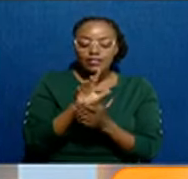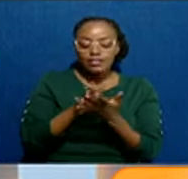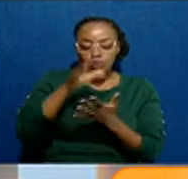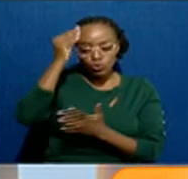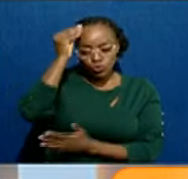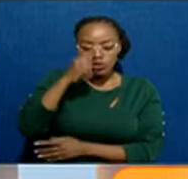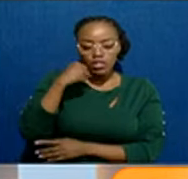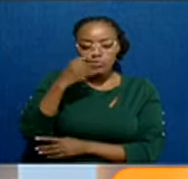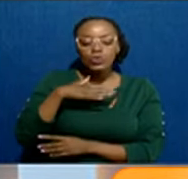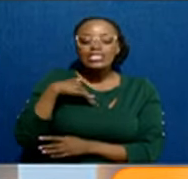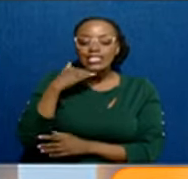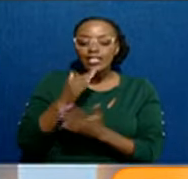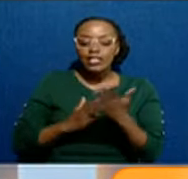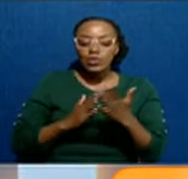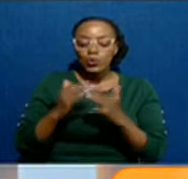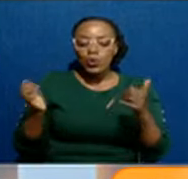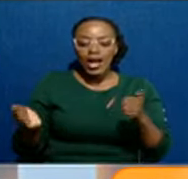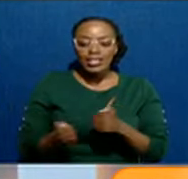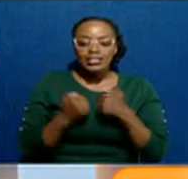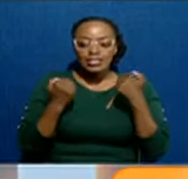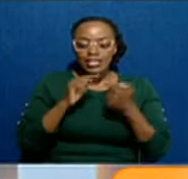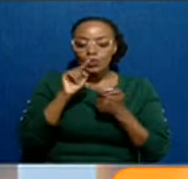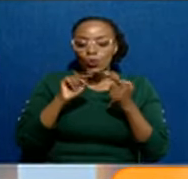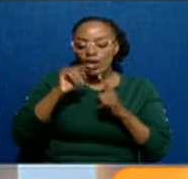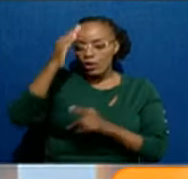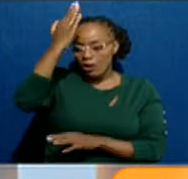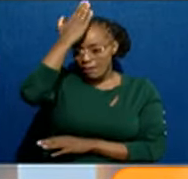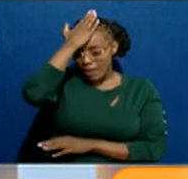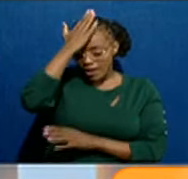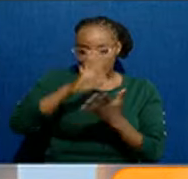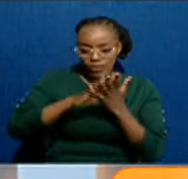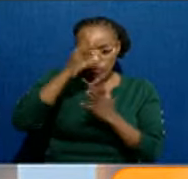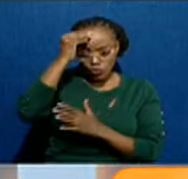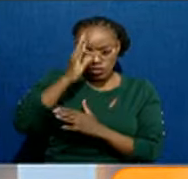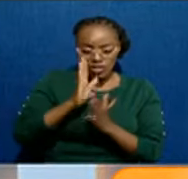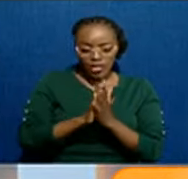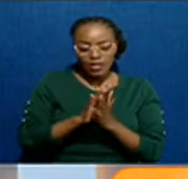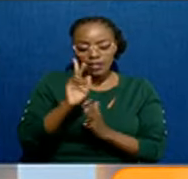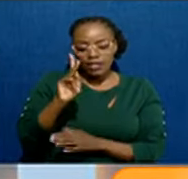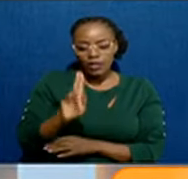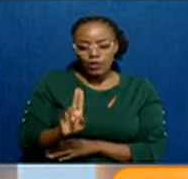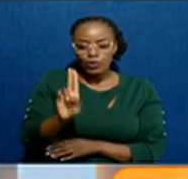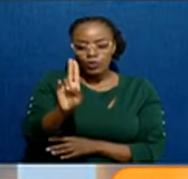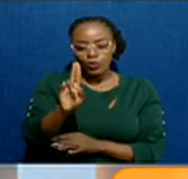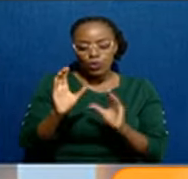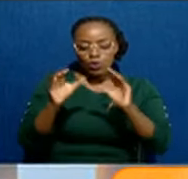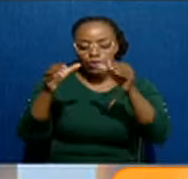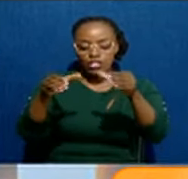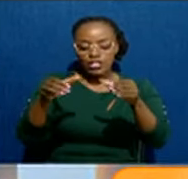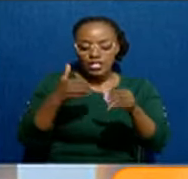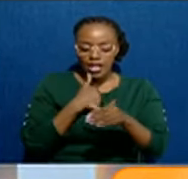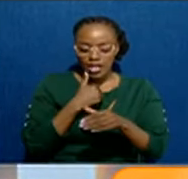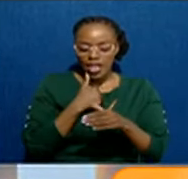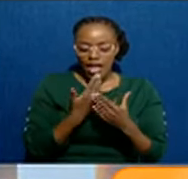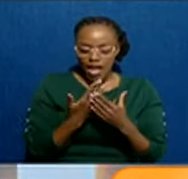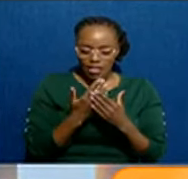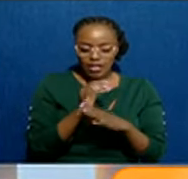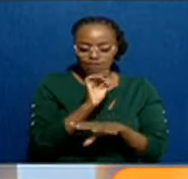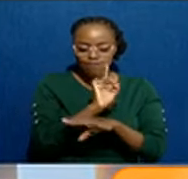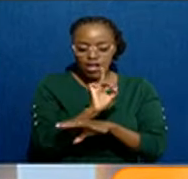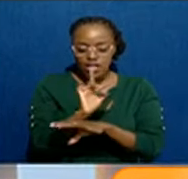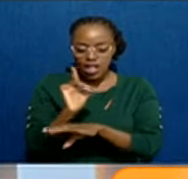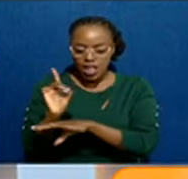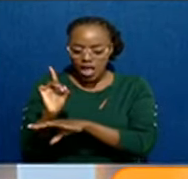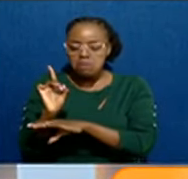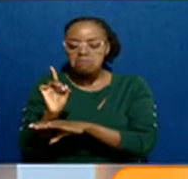who perished in a tragic road accident on Monday. The students and the Kenyatta University community held a candle-lit